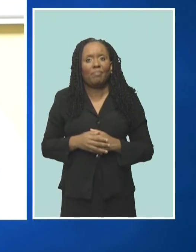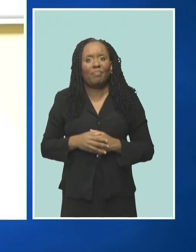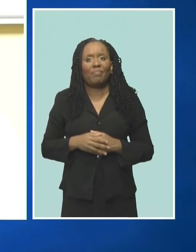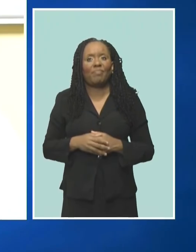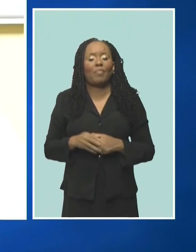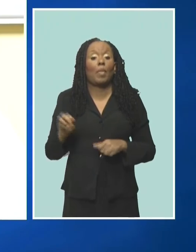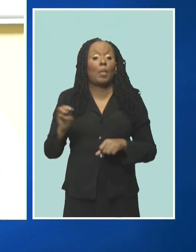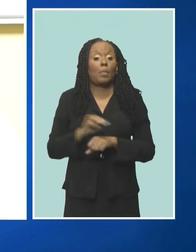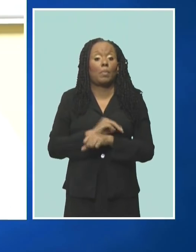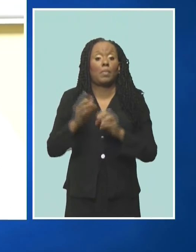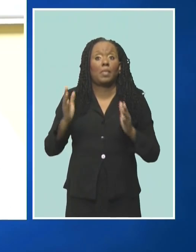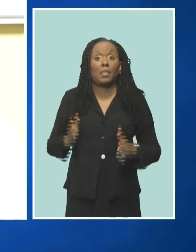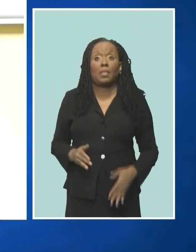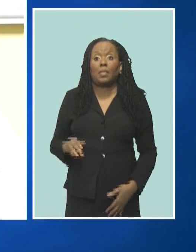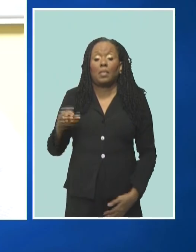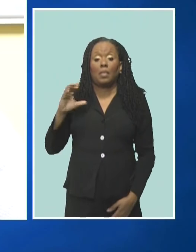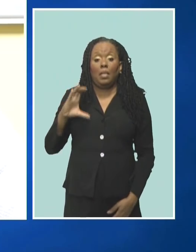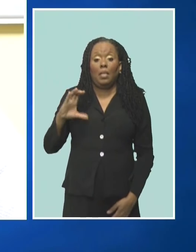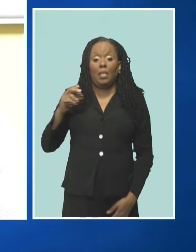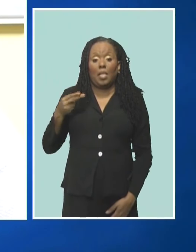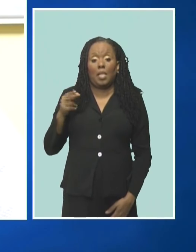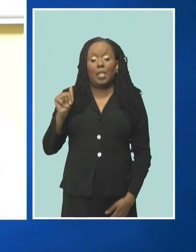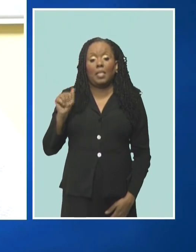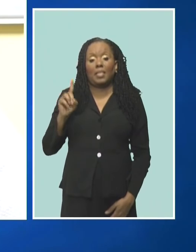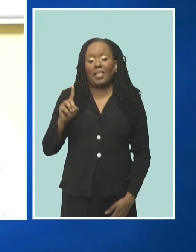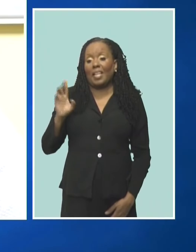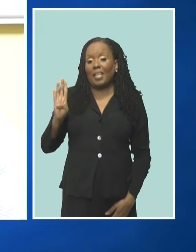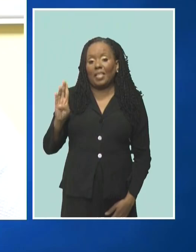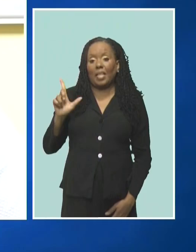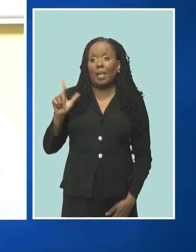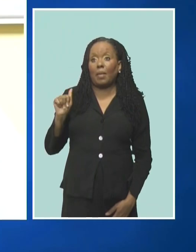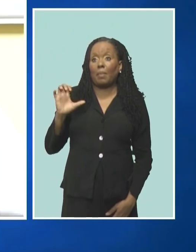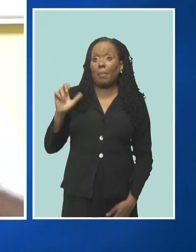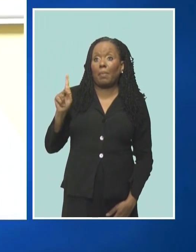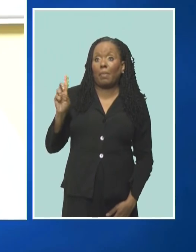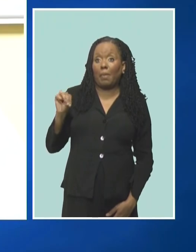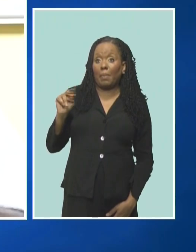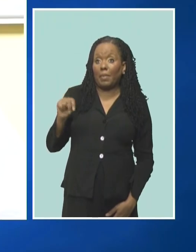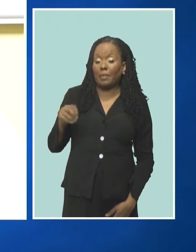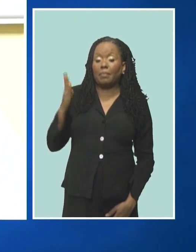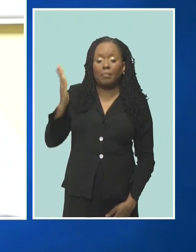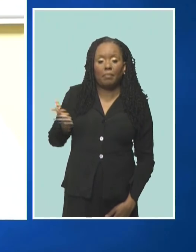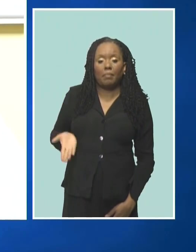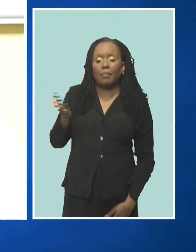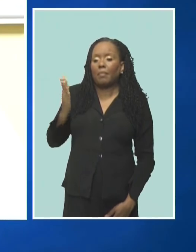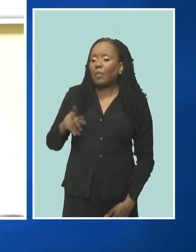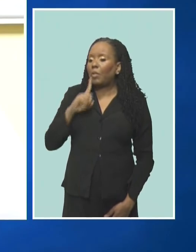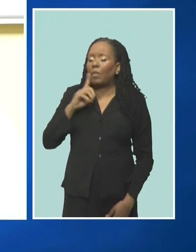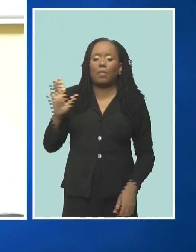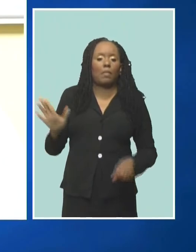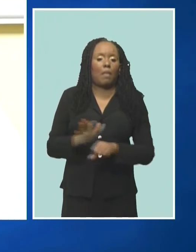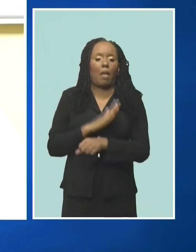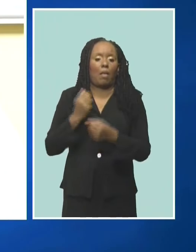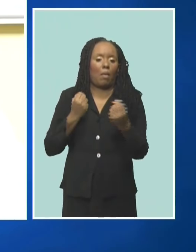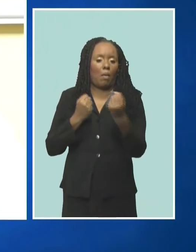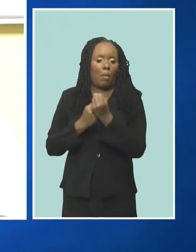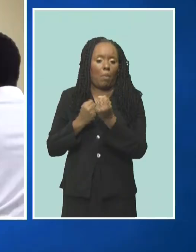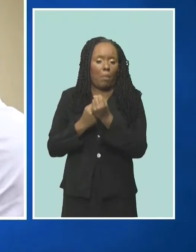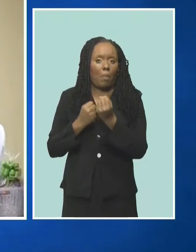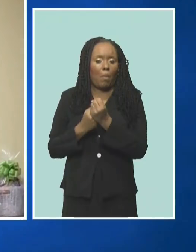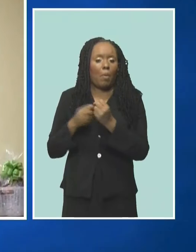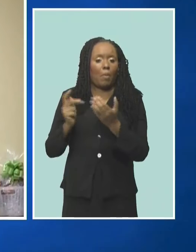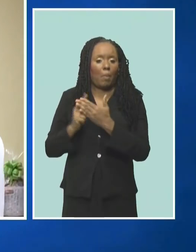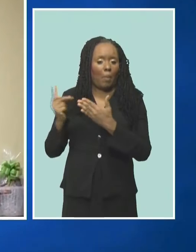in the Ministry of Economic Affairs and Investment, Senator Chad Blackmun, has thrown his full support behind